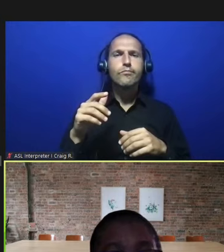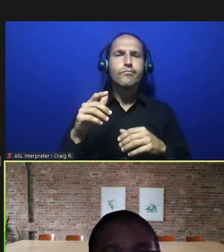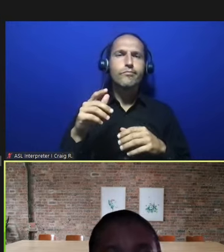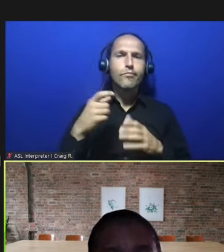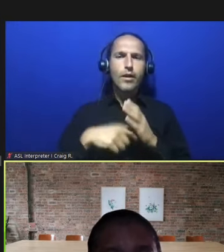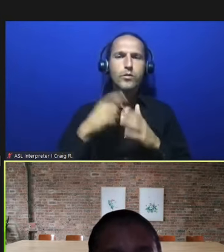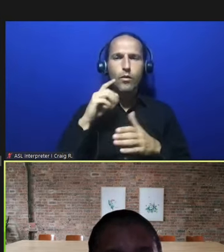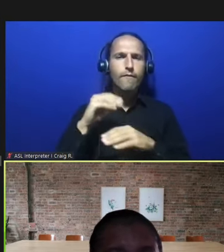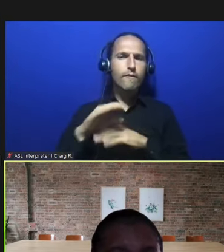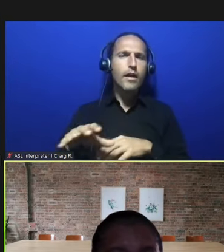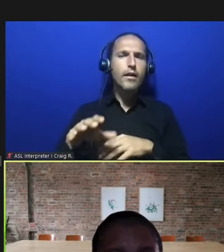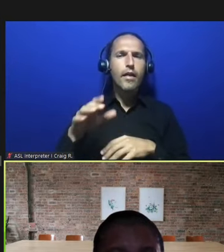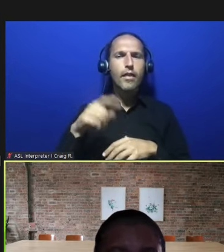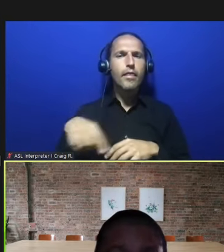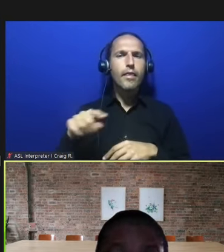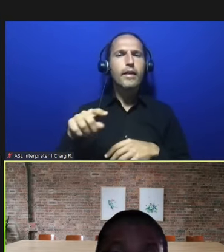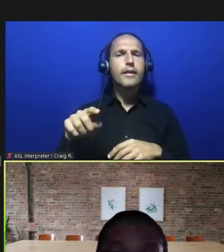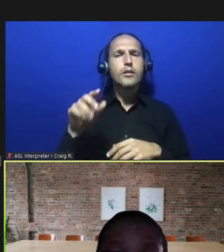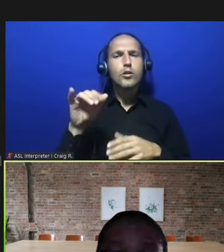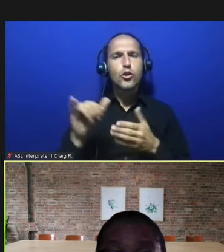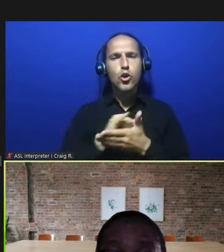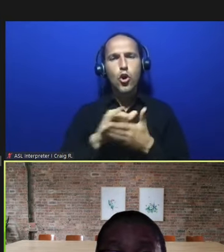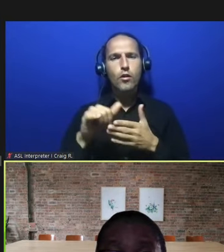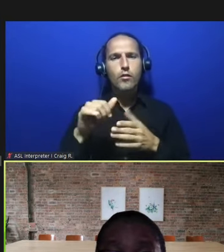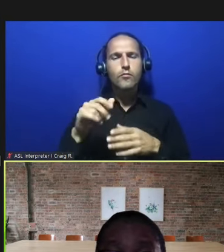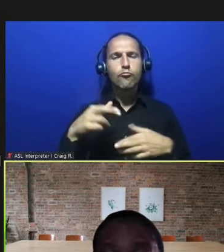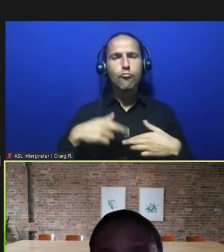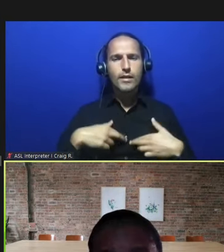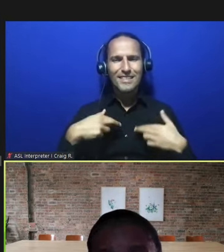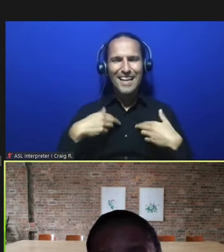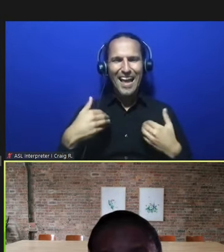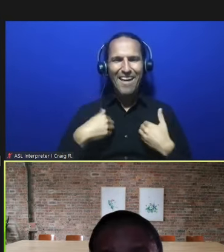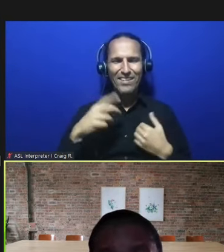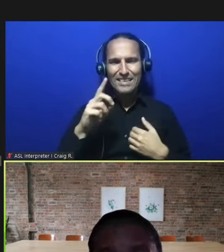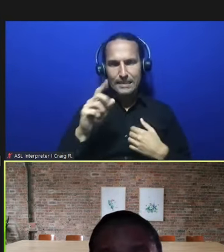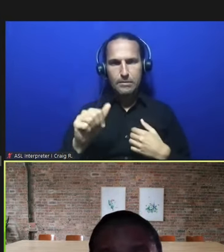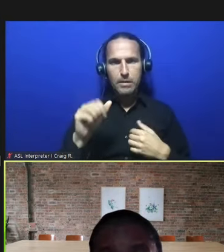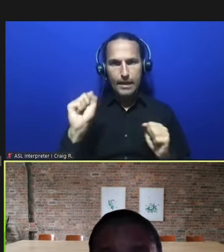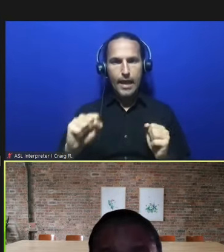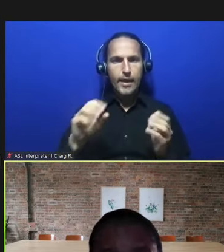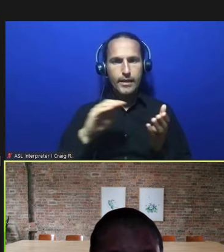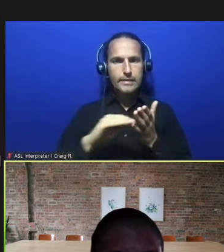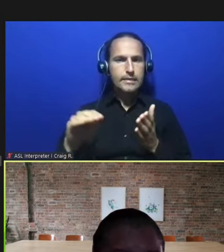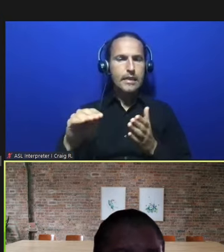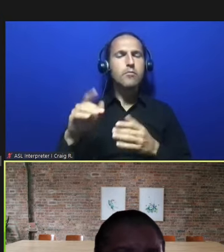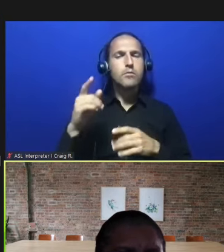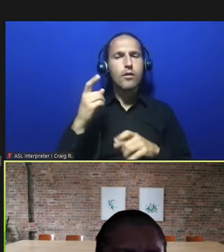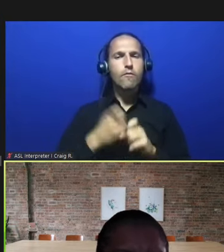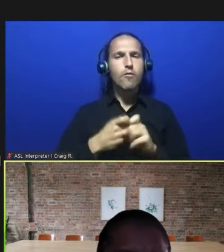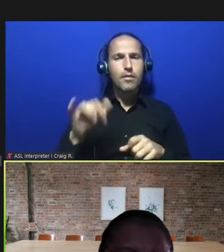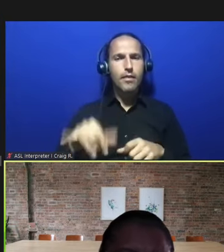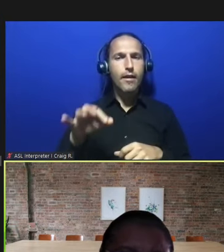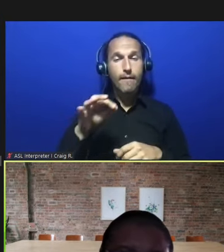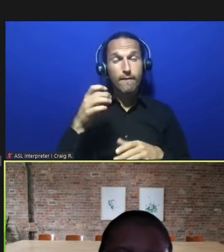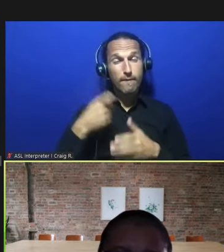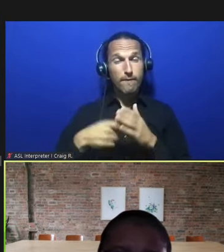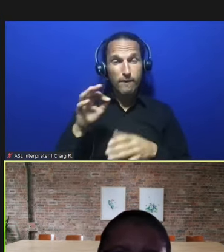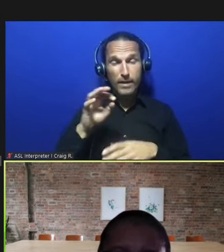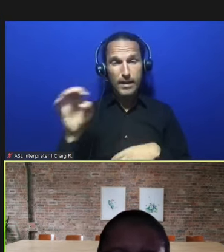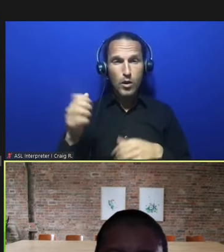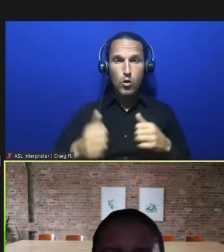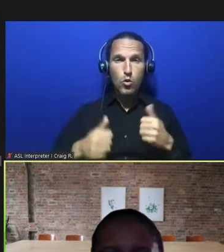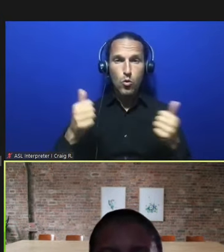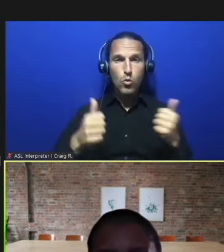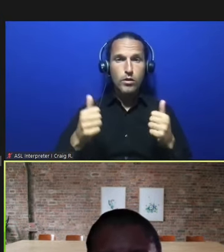populations, particularly New Yorkers with disabilities who may be exempt from congestion fees. What groups are captured by